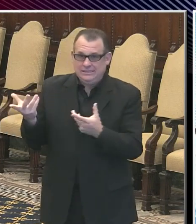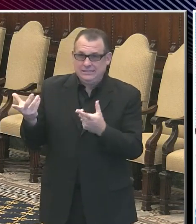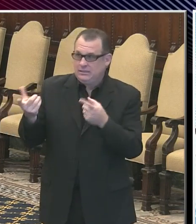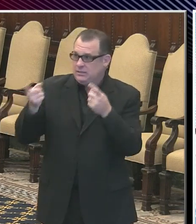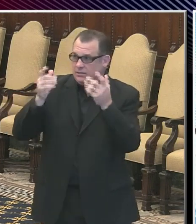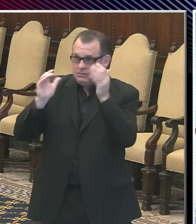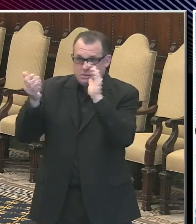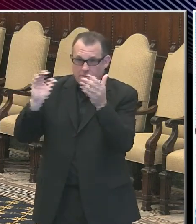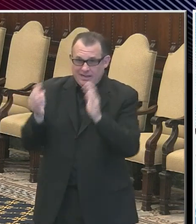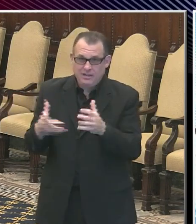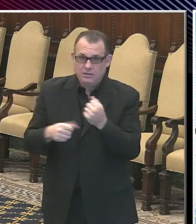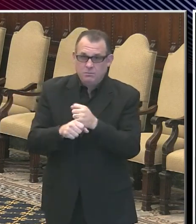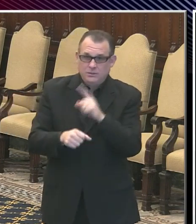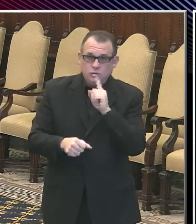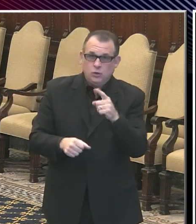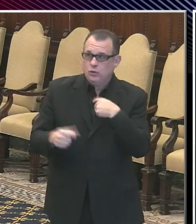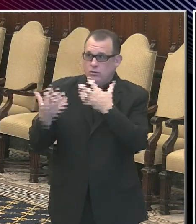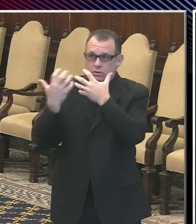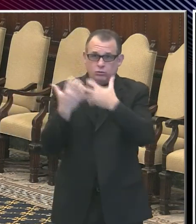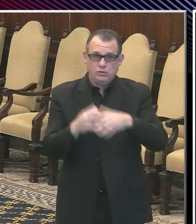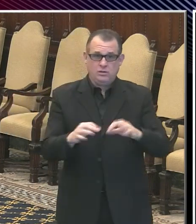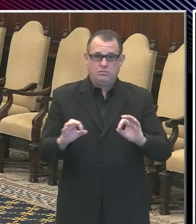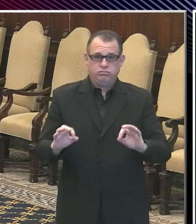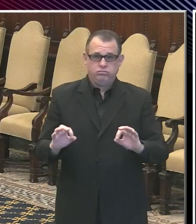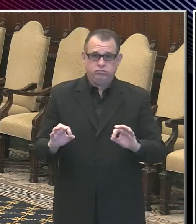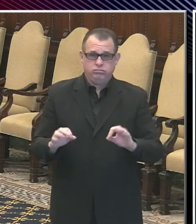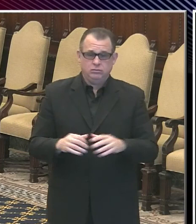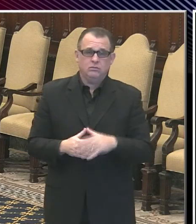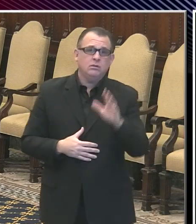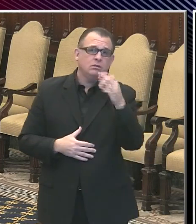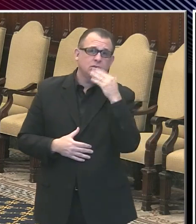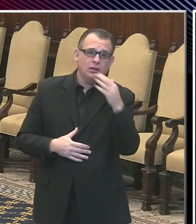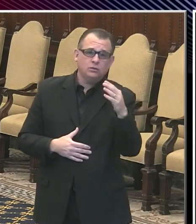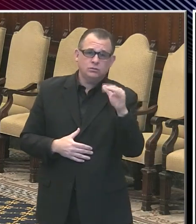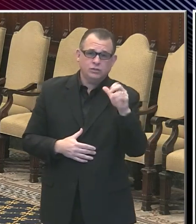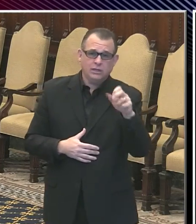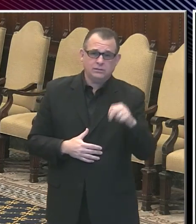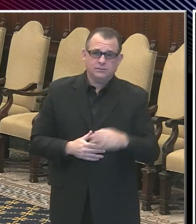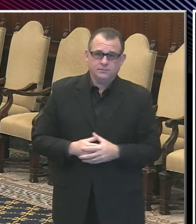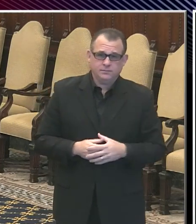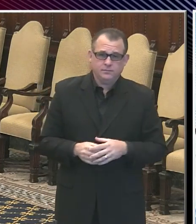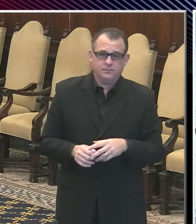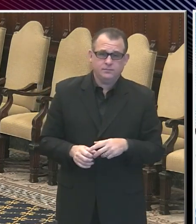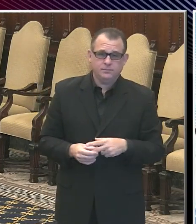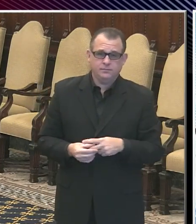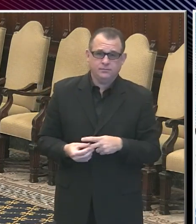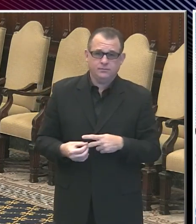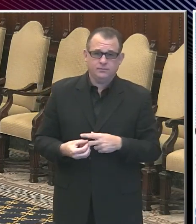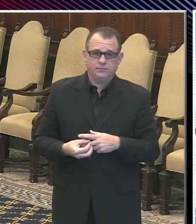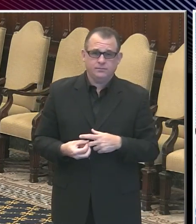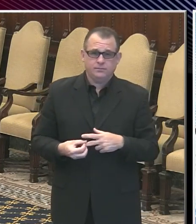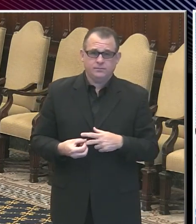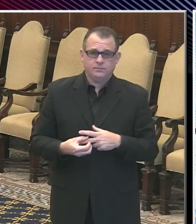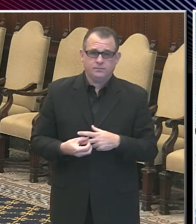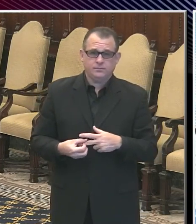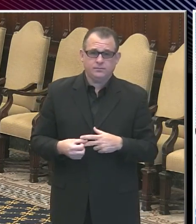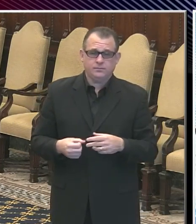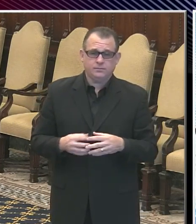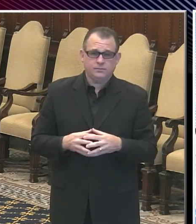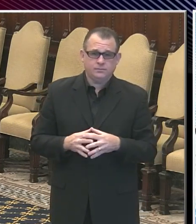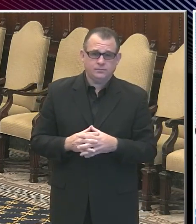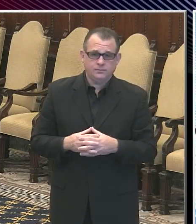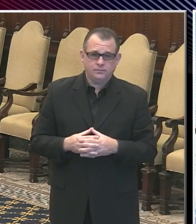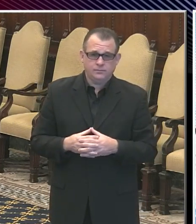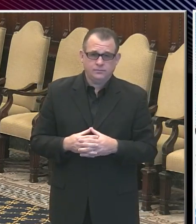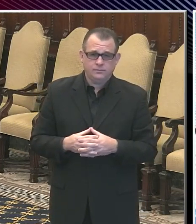that sort of arrangement. Okay, thanks, Brian. What is the improved poncho you mentioned earlier? I don't think we've actually ordered them